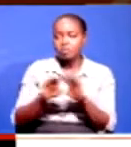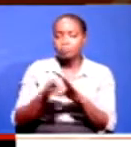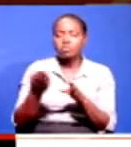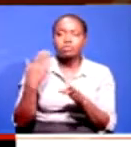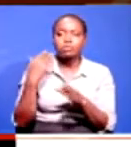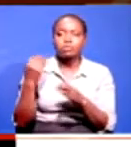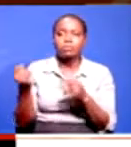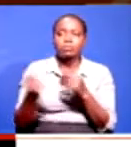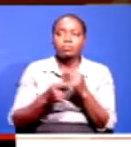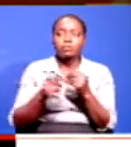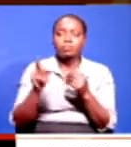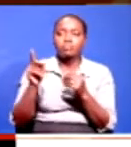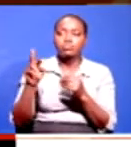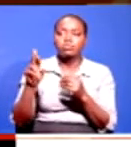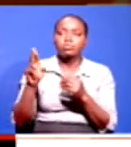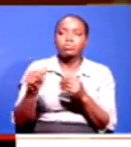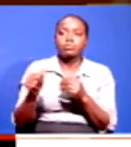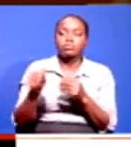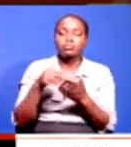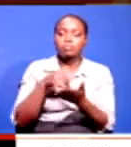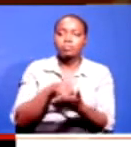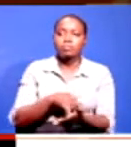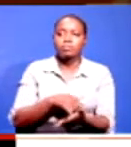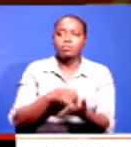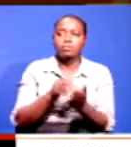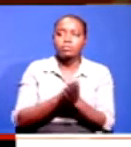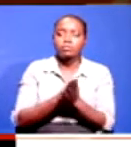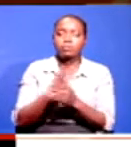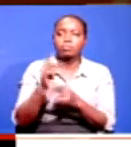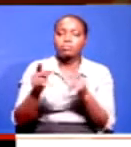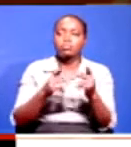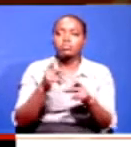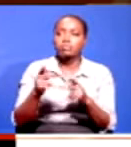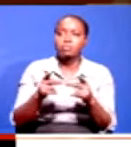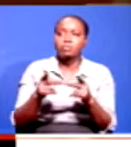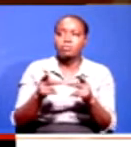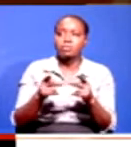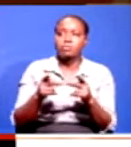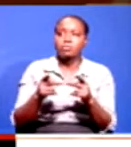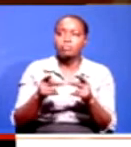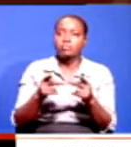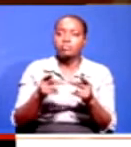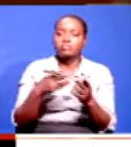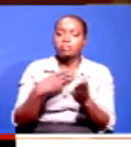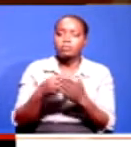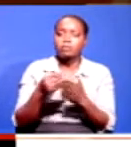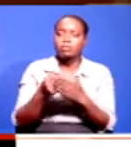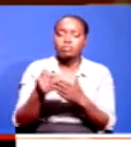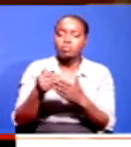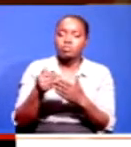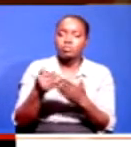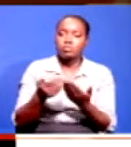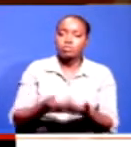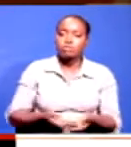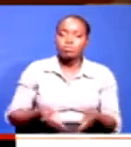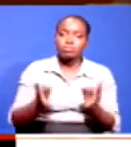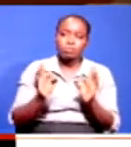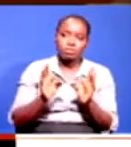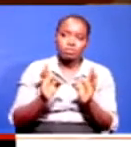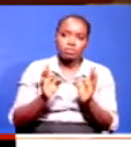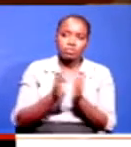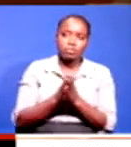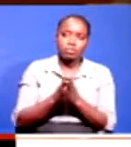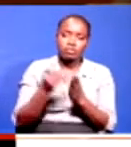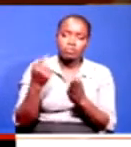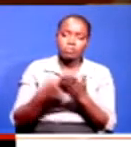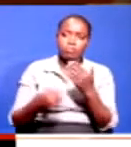Kenya Revenue Authority has paralyzed its operations, drying its financial inflows. The company is embroiled in a tax